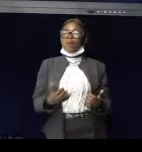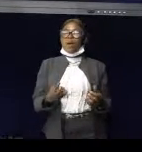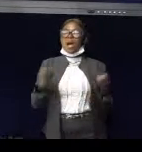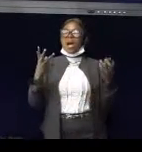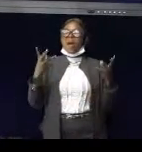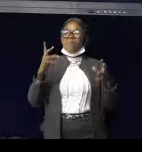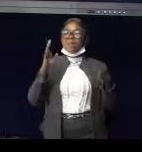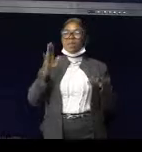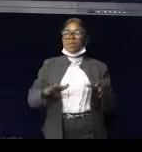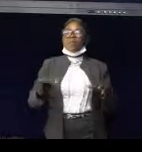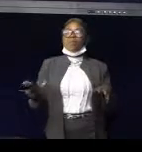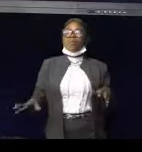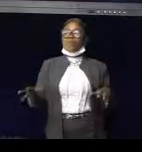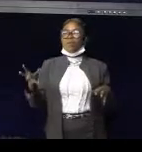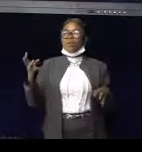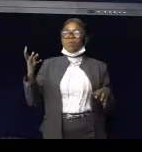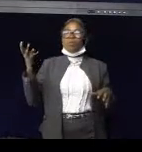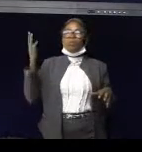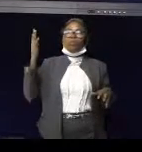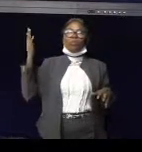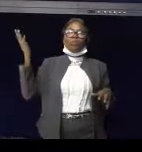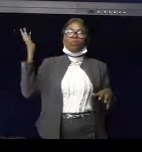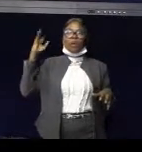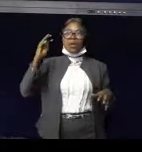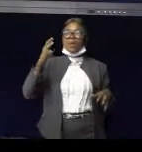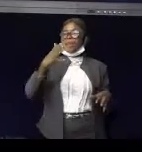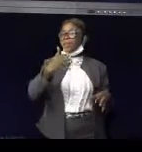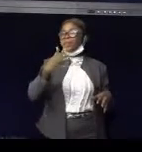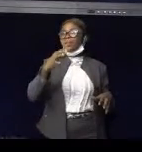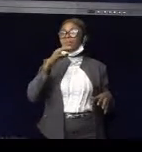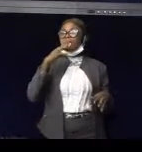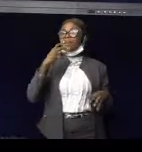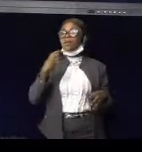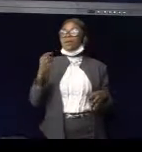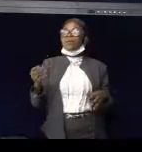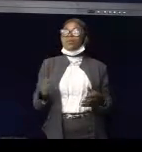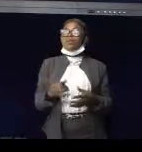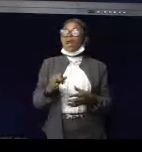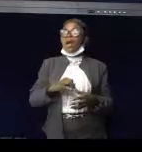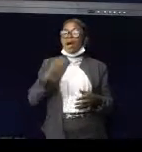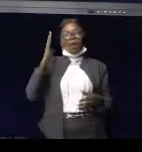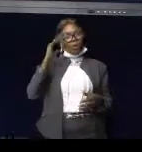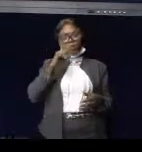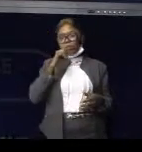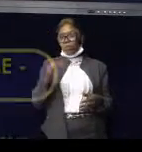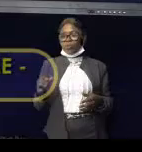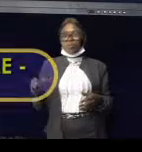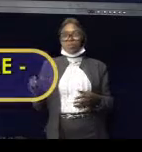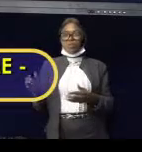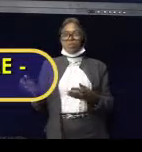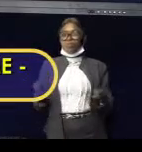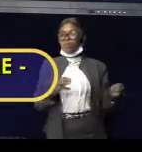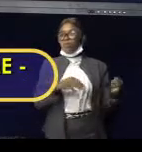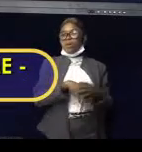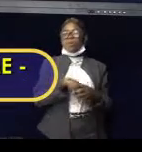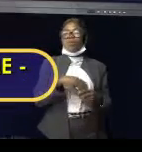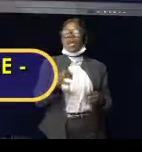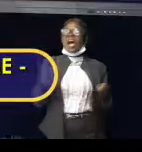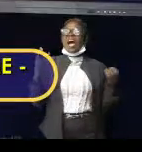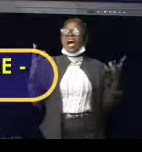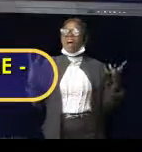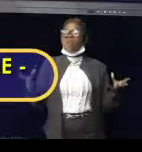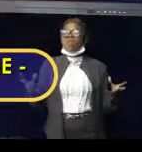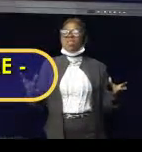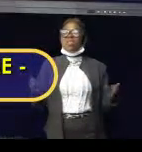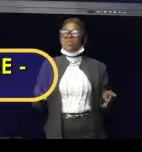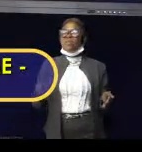other question says, how many pupils were there all together? I won't even leave the screen for this. You can do this in 5 seconds.